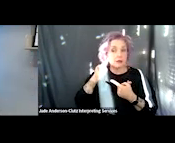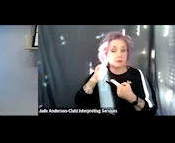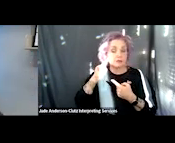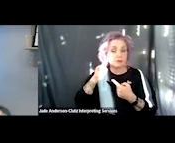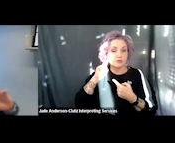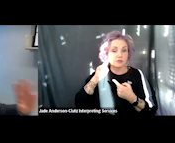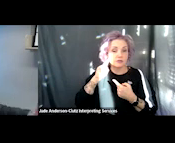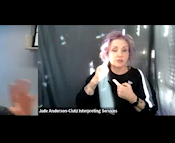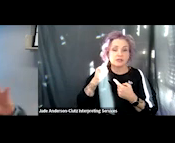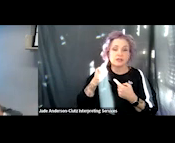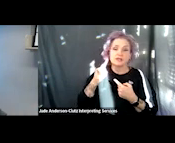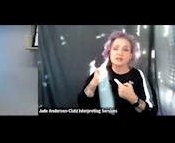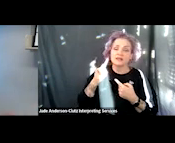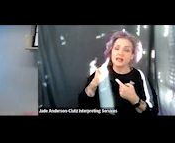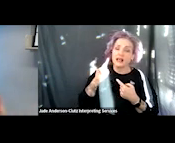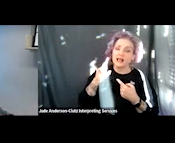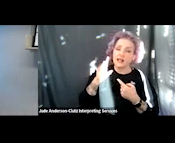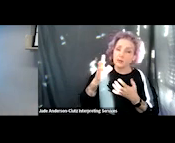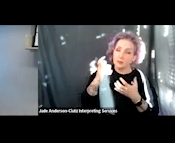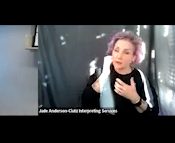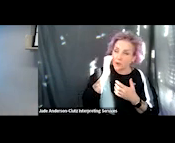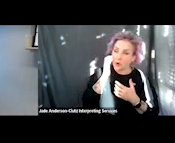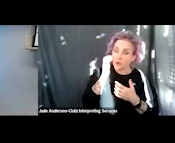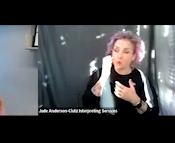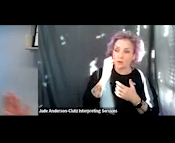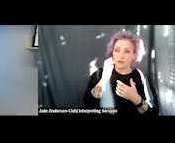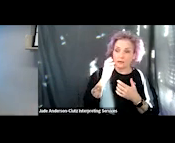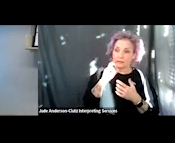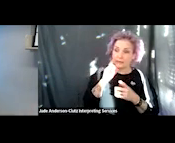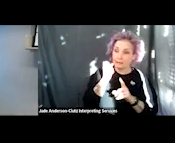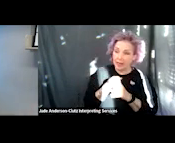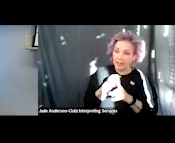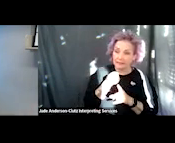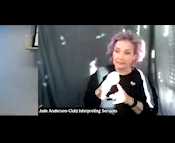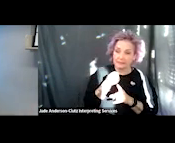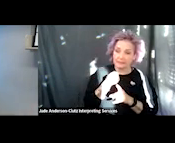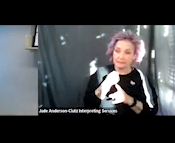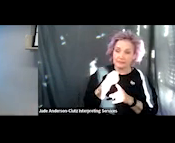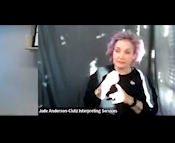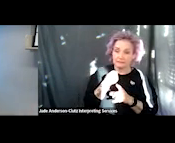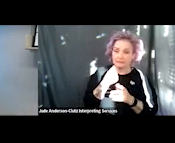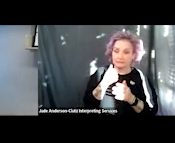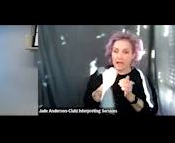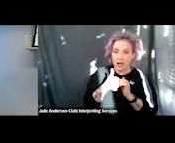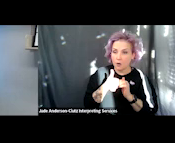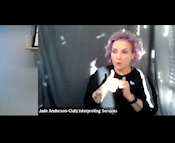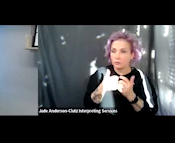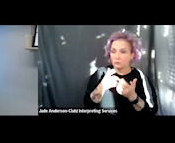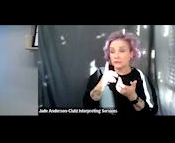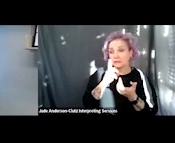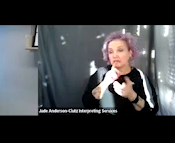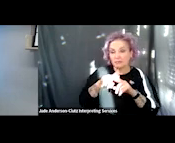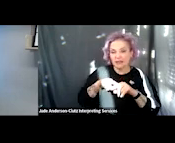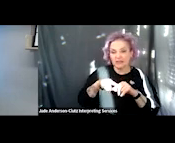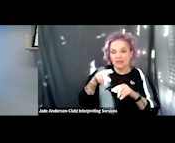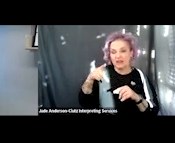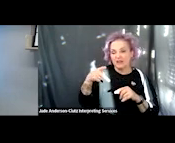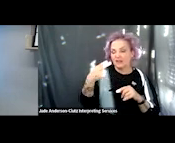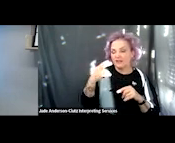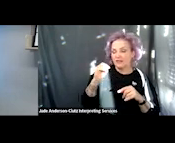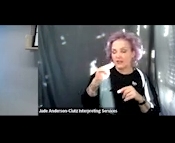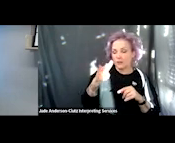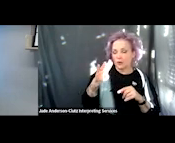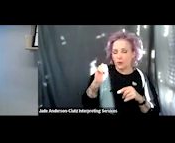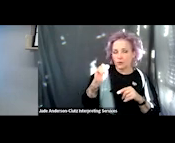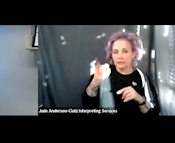different pattern. And that actually changes depending on sex and age as well. So these are just some implications which can actually have